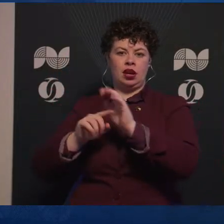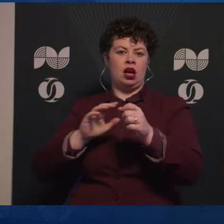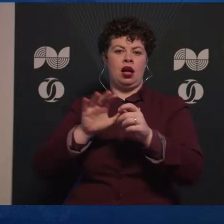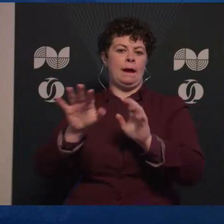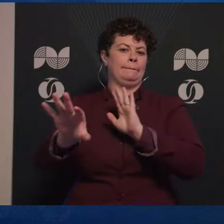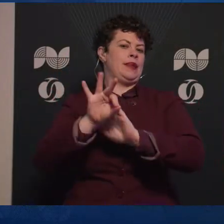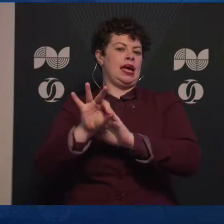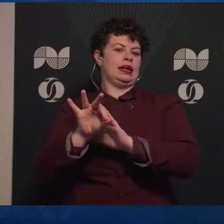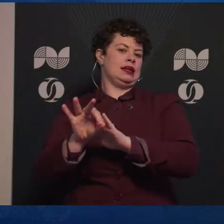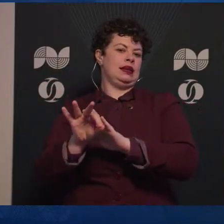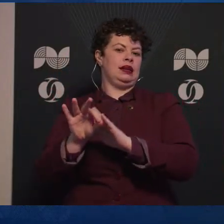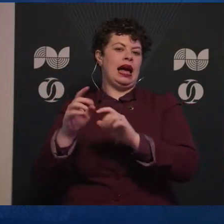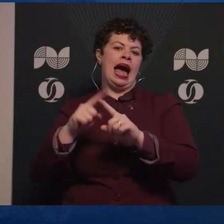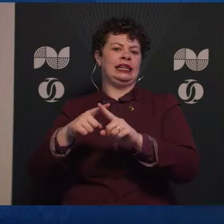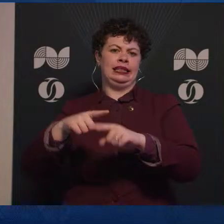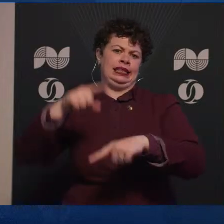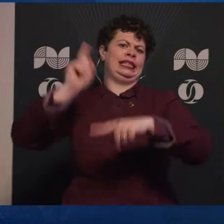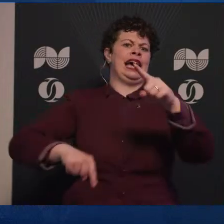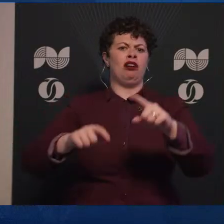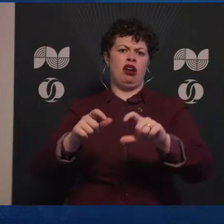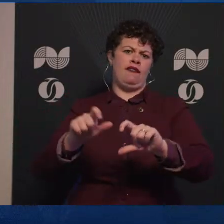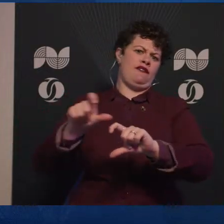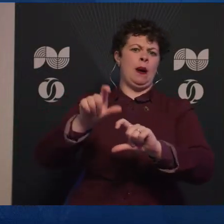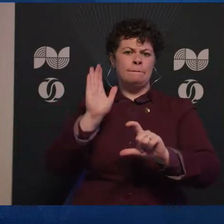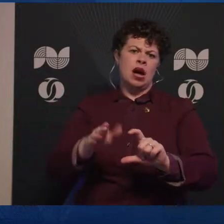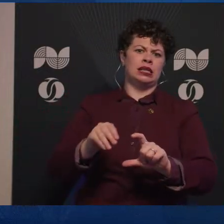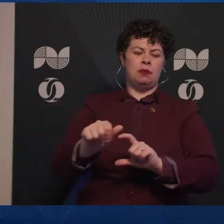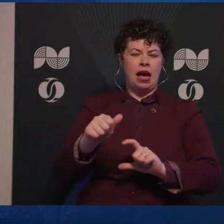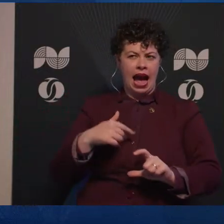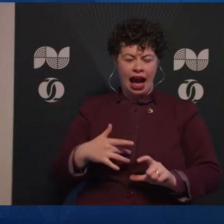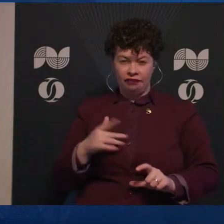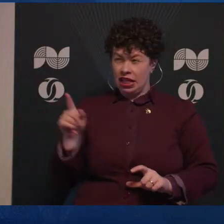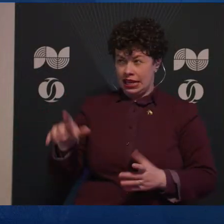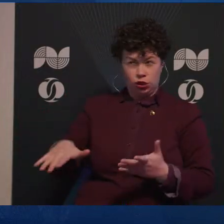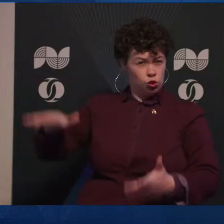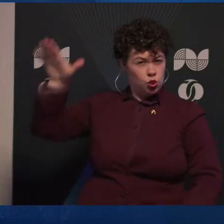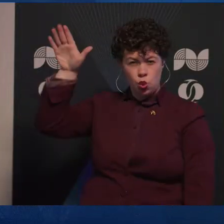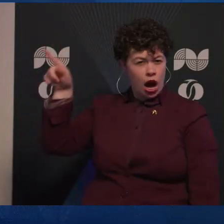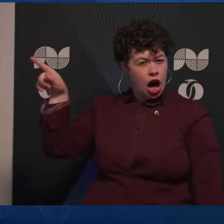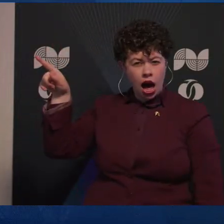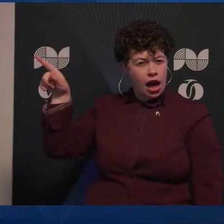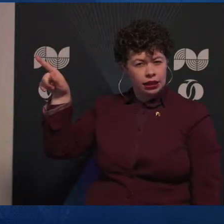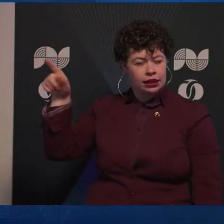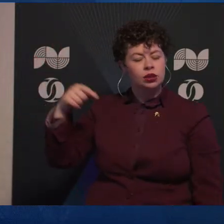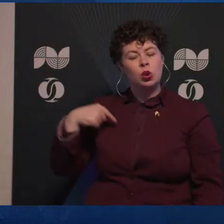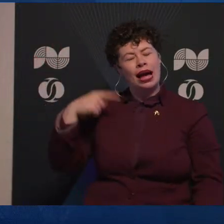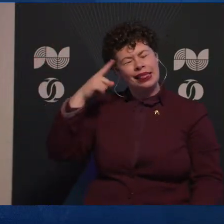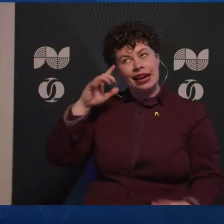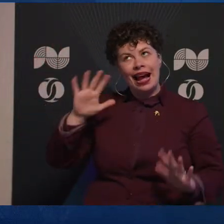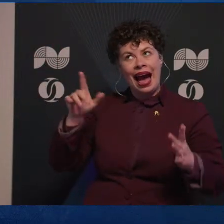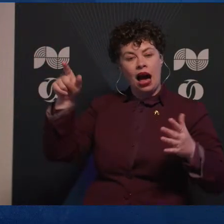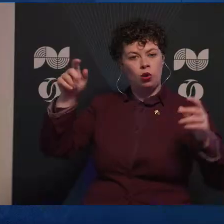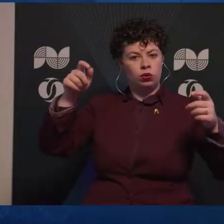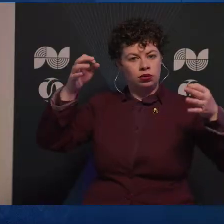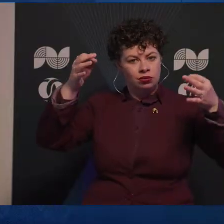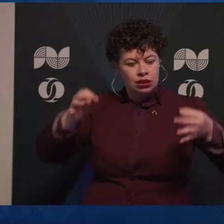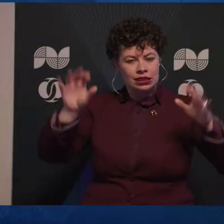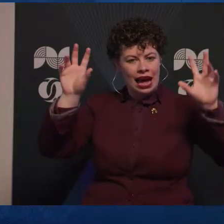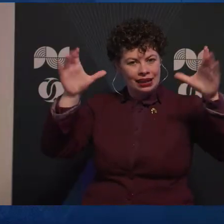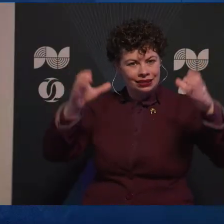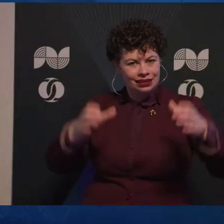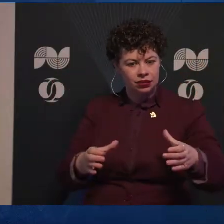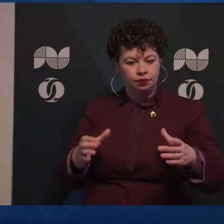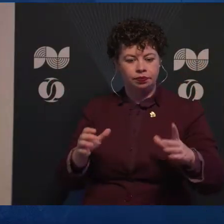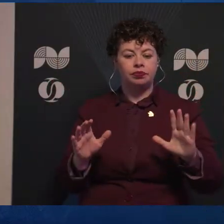so I think it may be quite good to unpack two elements that might be driving this classification. One is that,